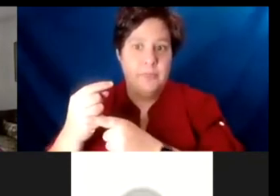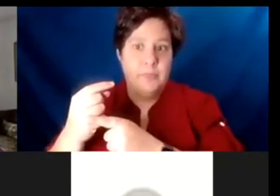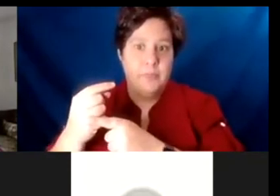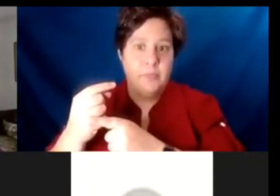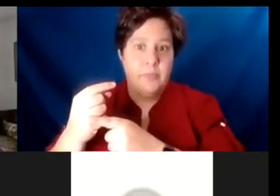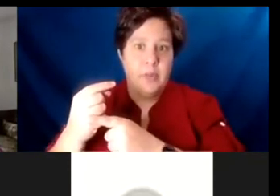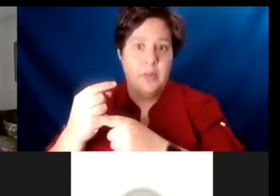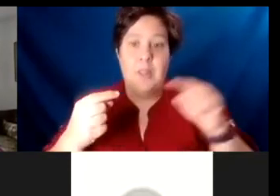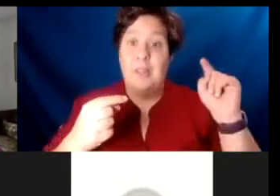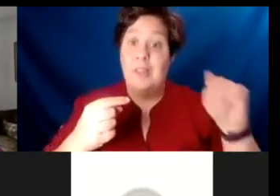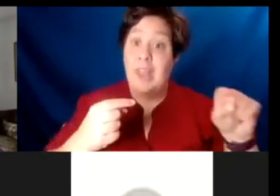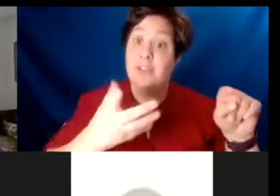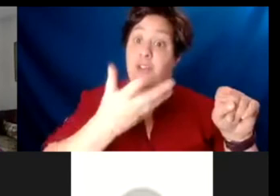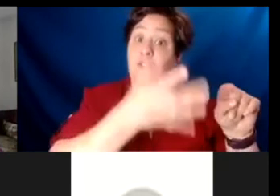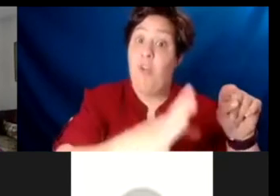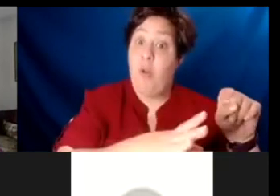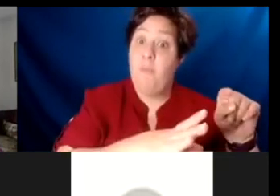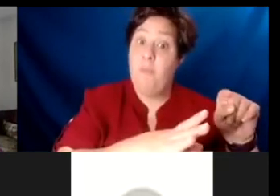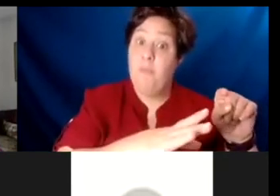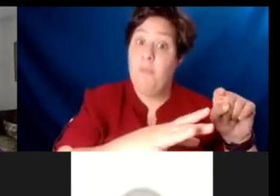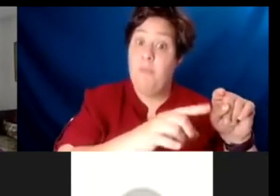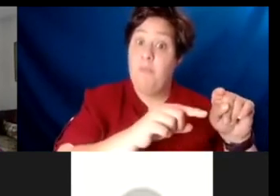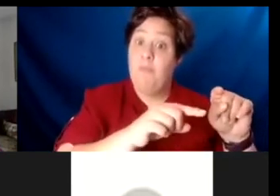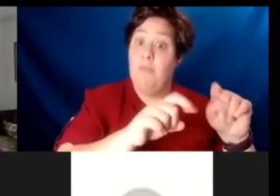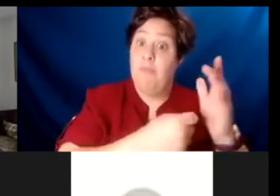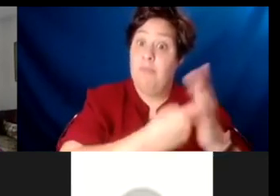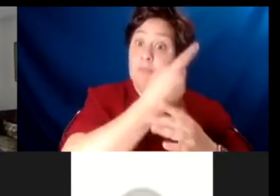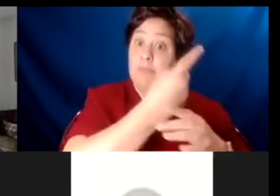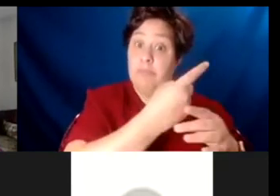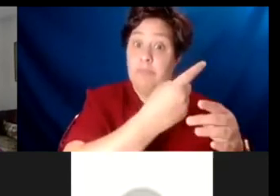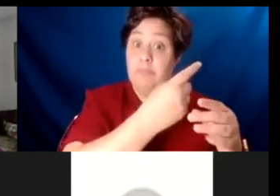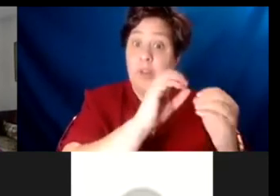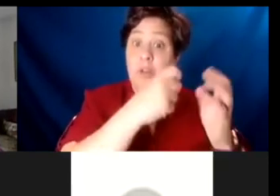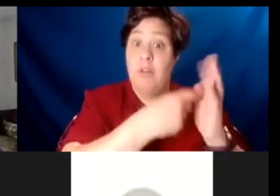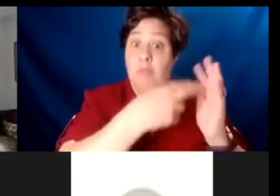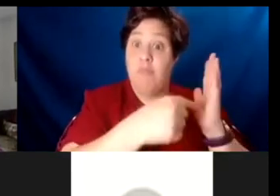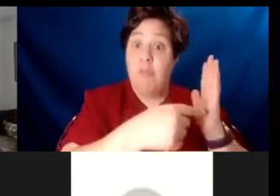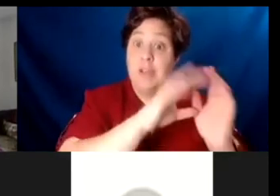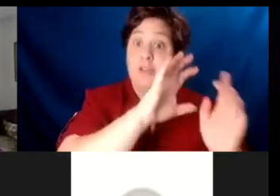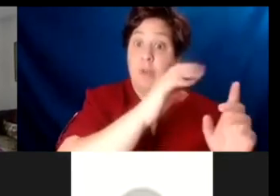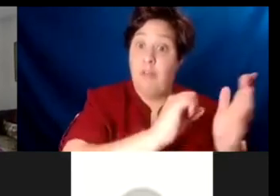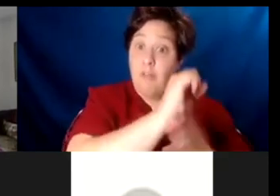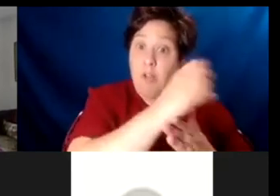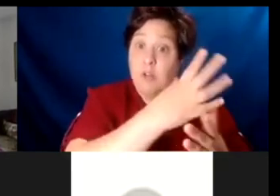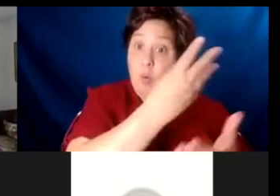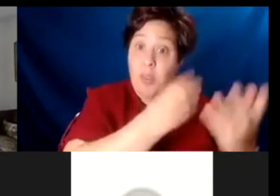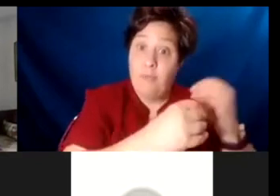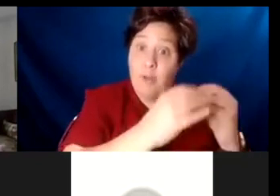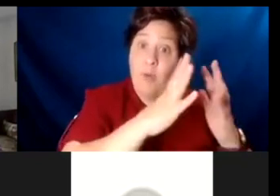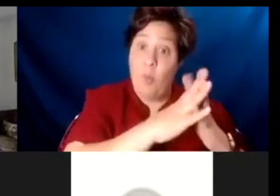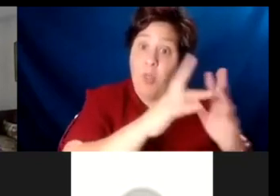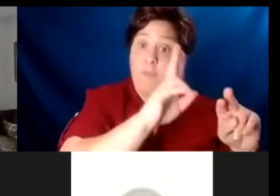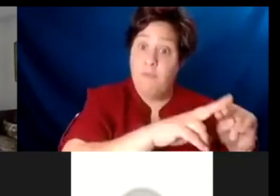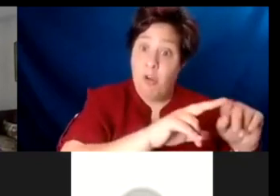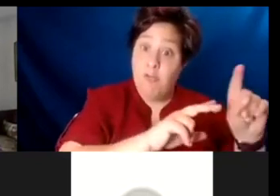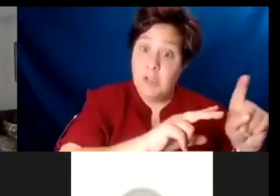arose out of the conditions this year. Brent Borough of Culture, learnings from Waltham Forest Borough of Culture,